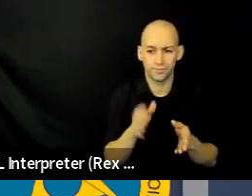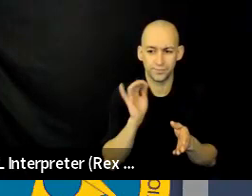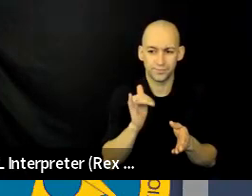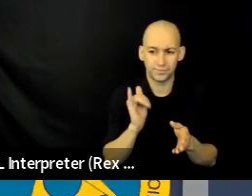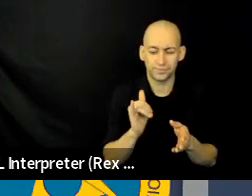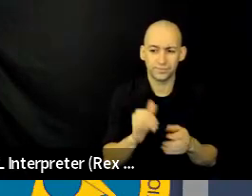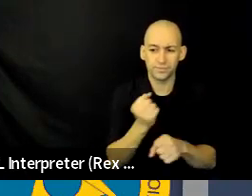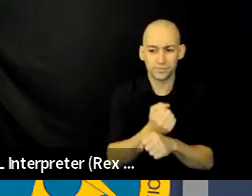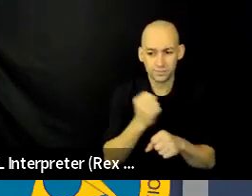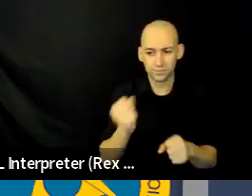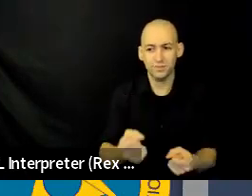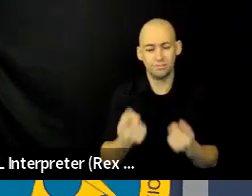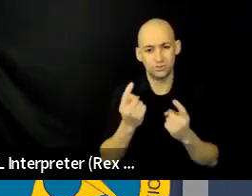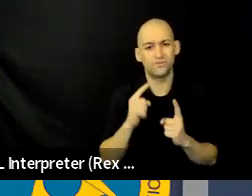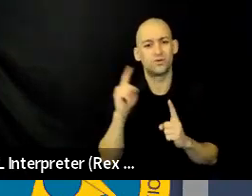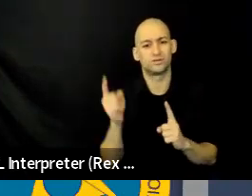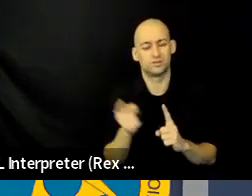safety does come first,